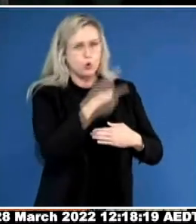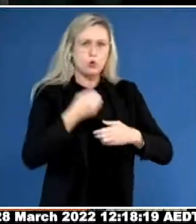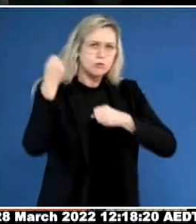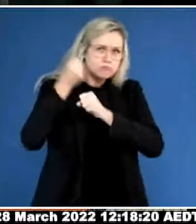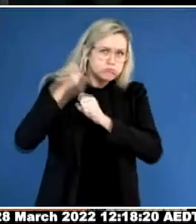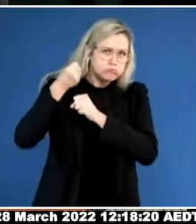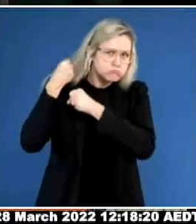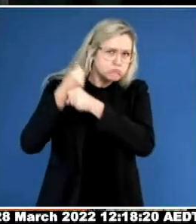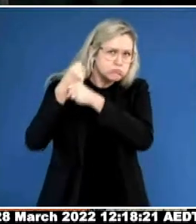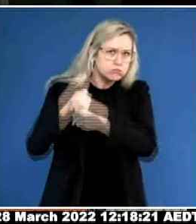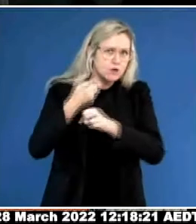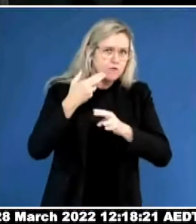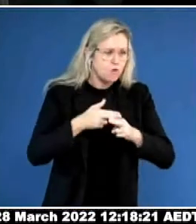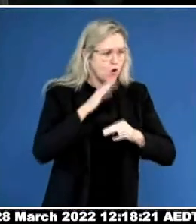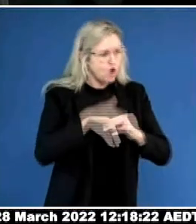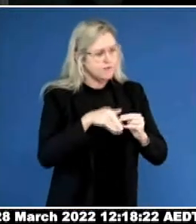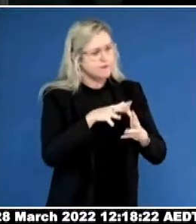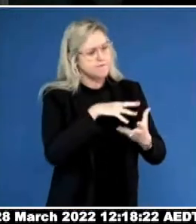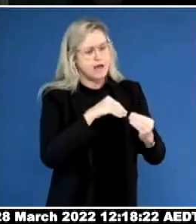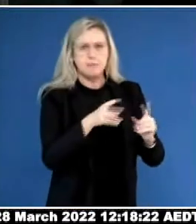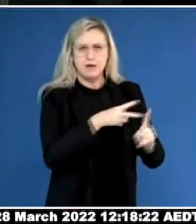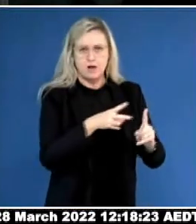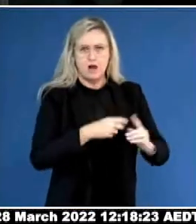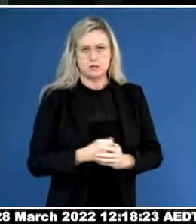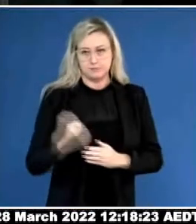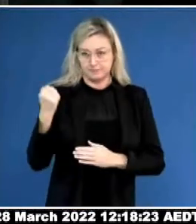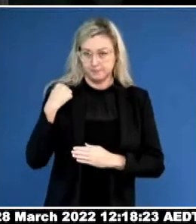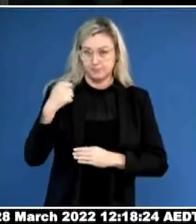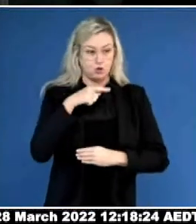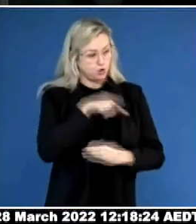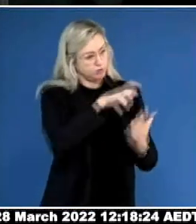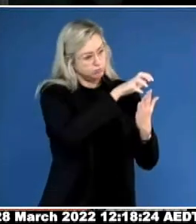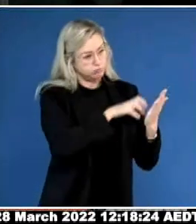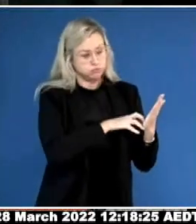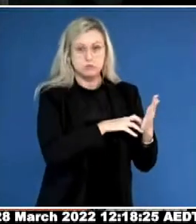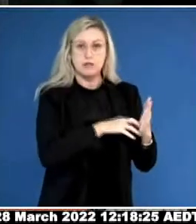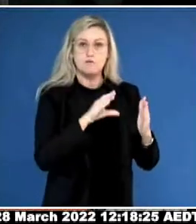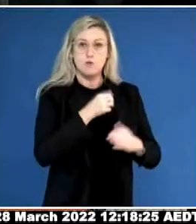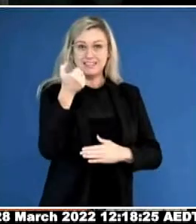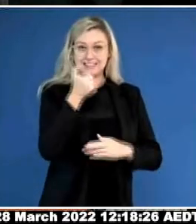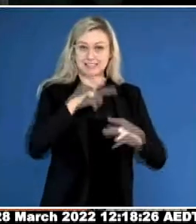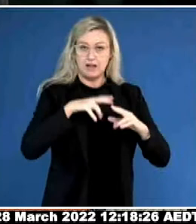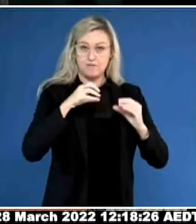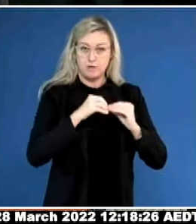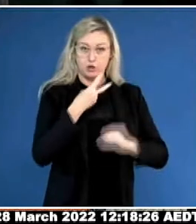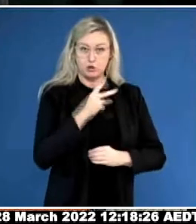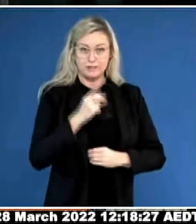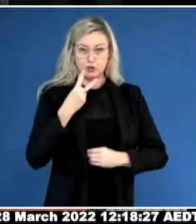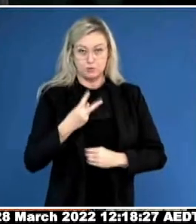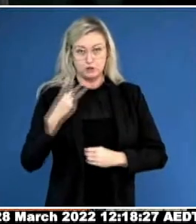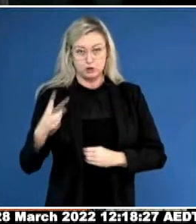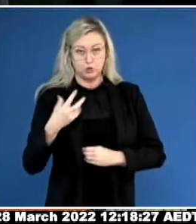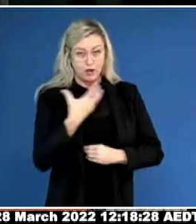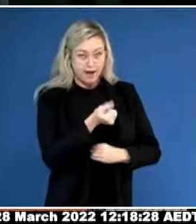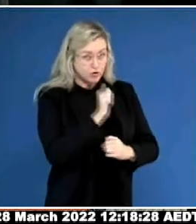You prepared a statement dated the 16th of February this year, and you've got a copy of the statement with you. Yes, I